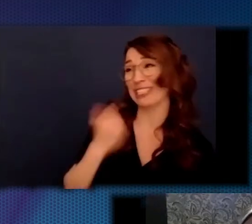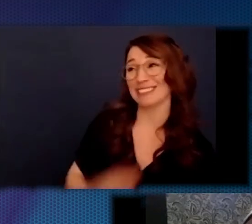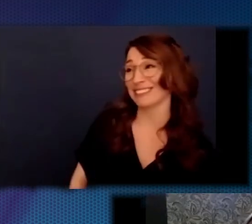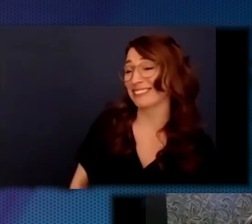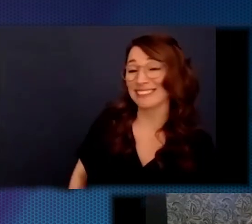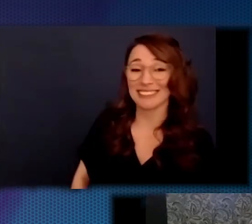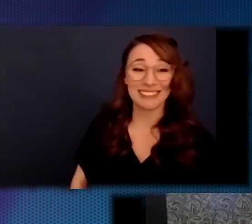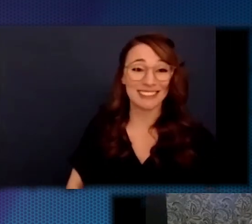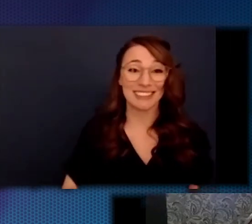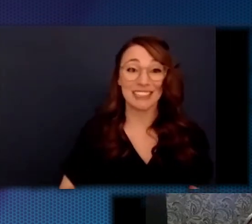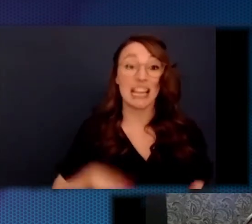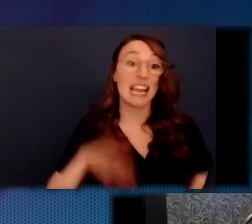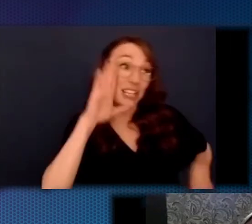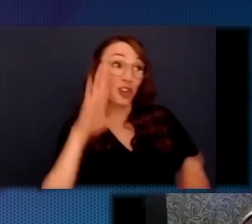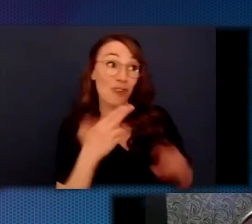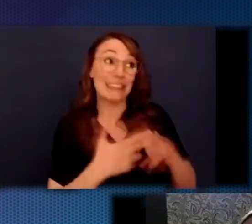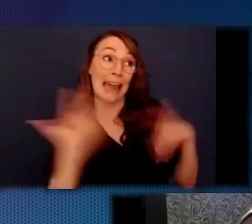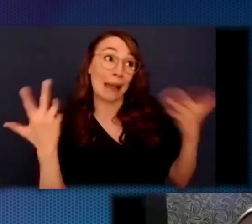She's got a great name.